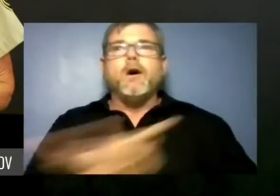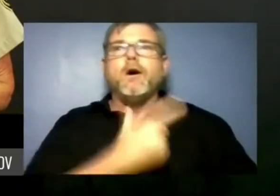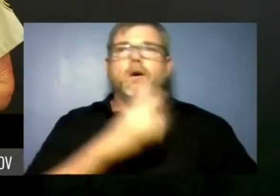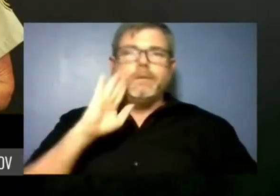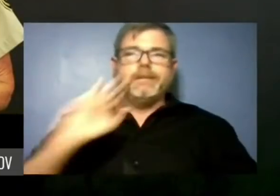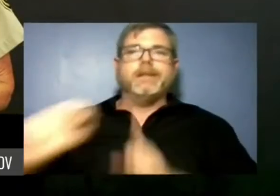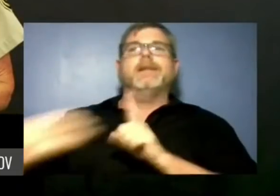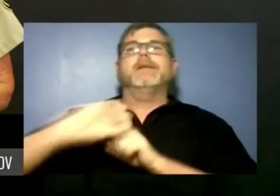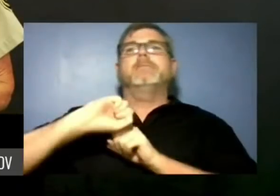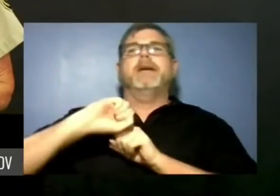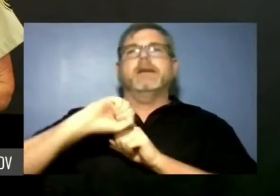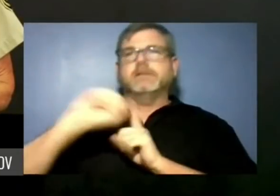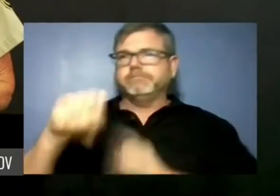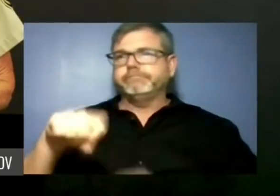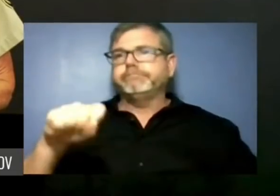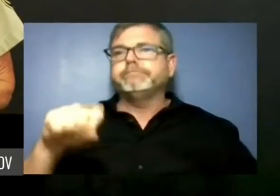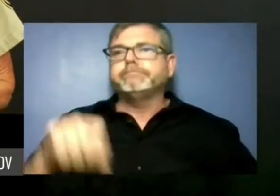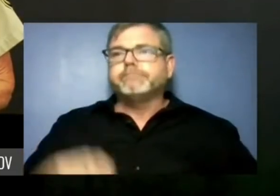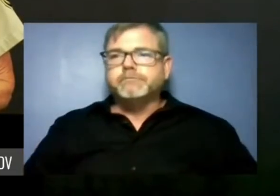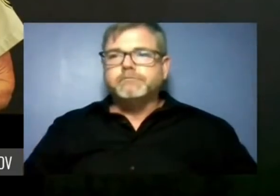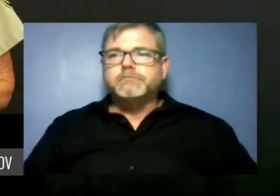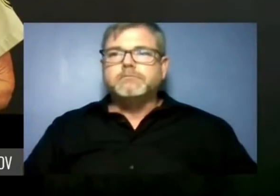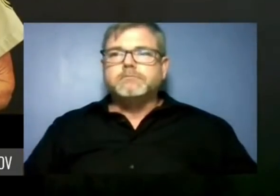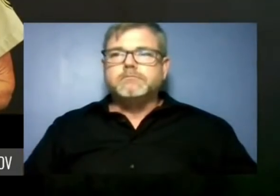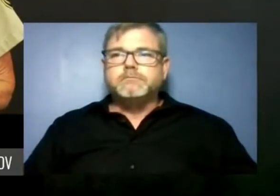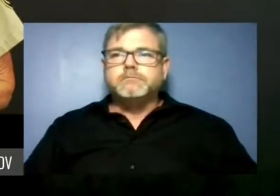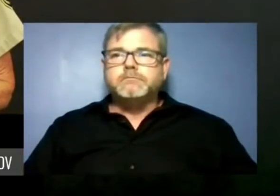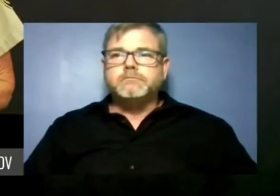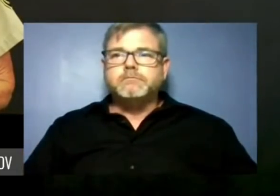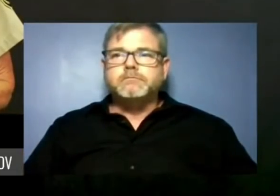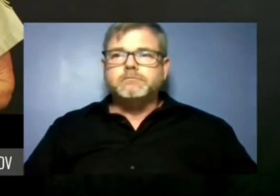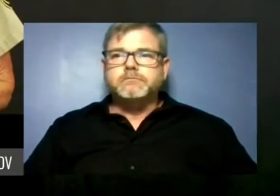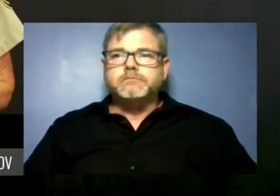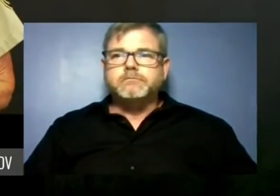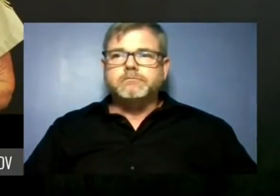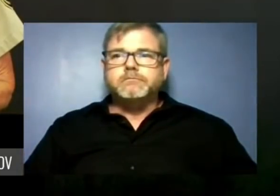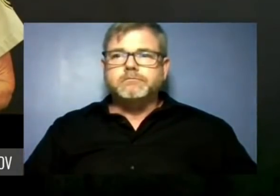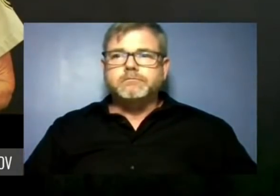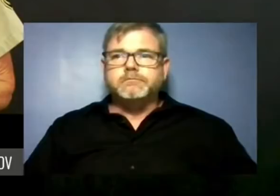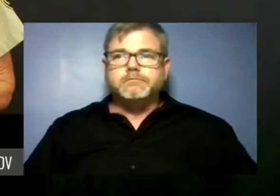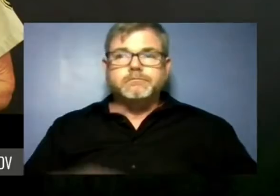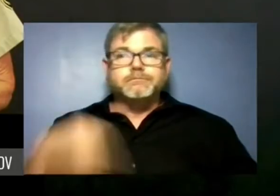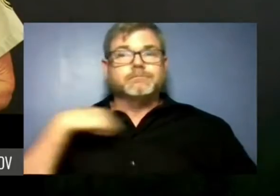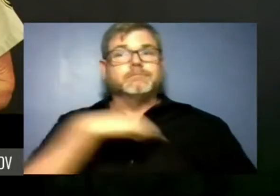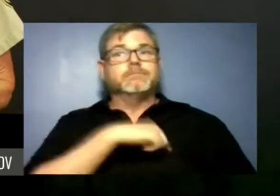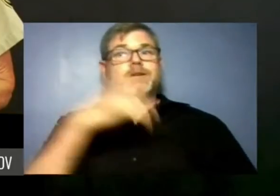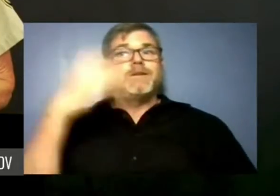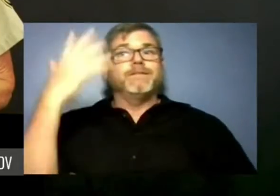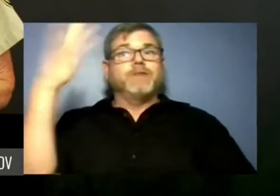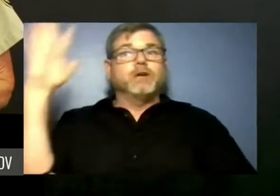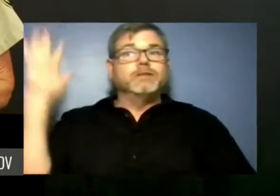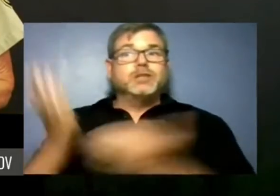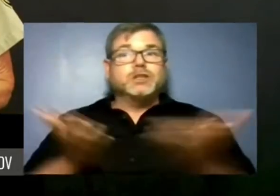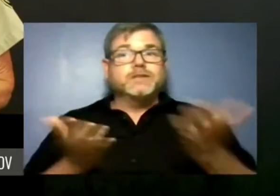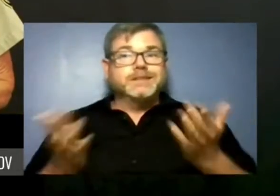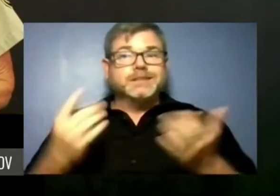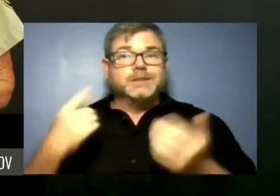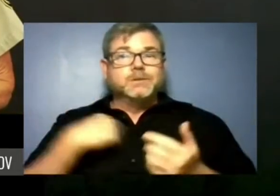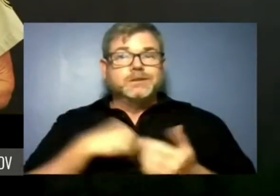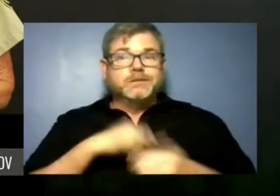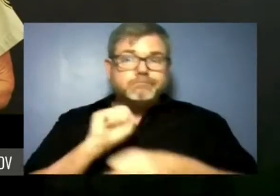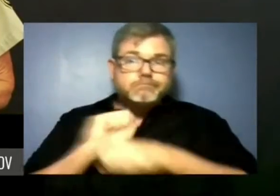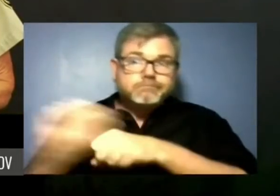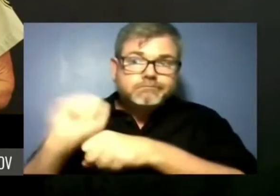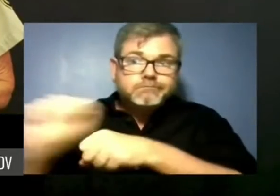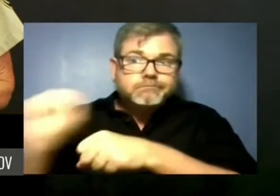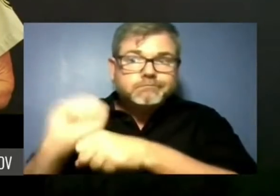on projects in areas for many years that they don't have a tie to that anymore because they were burned up. So we've got to find ways to look forward